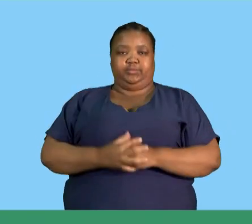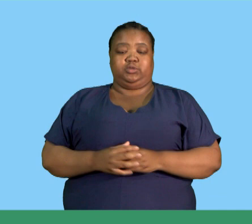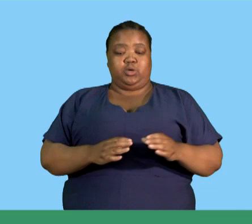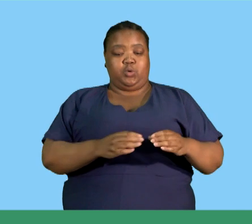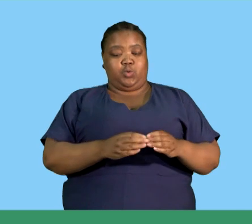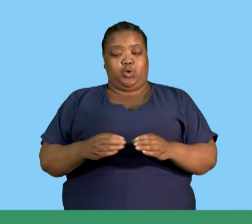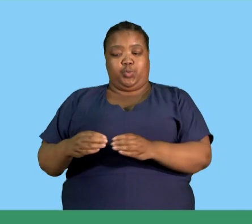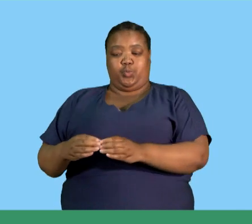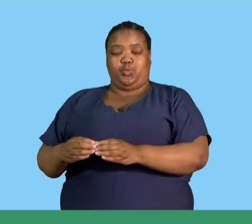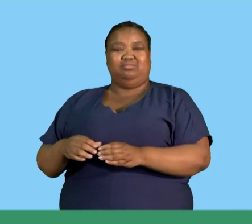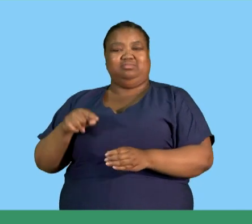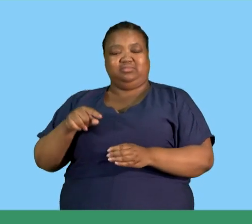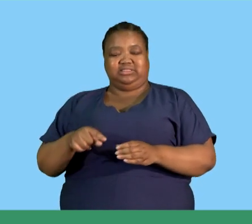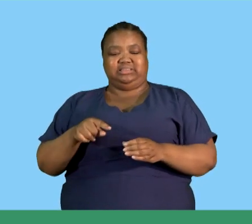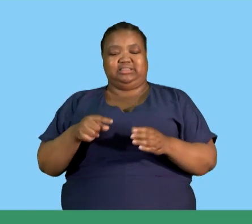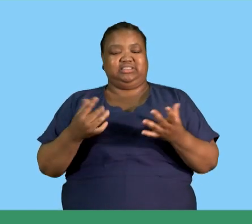group technique?